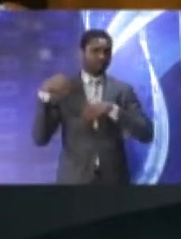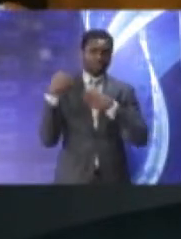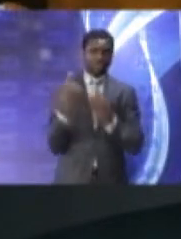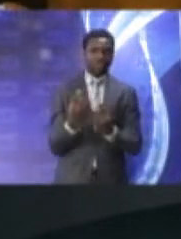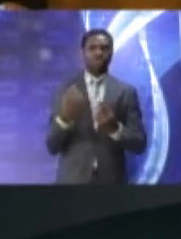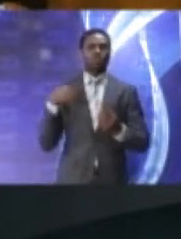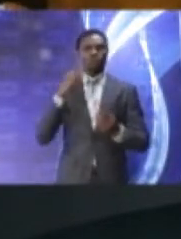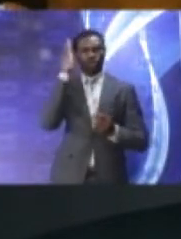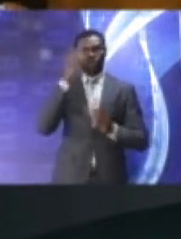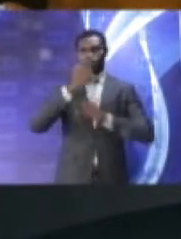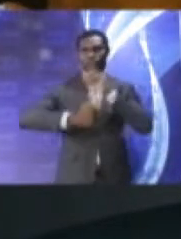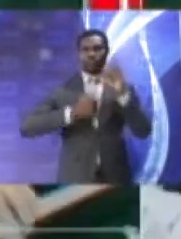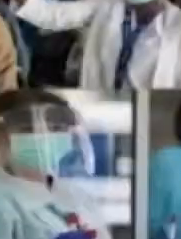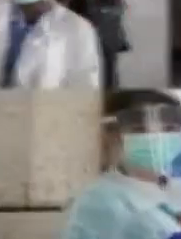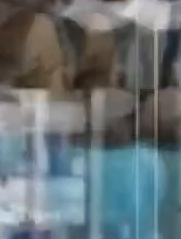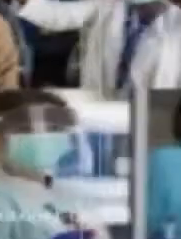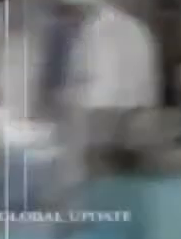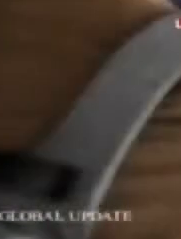update.